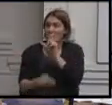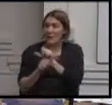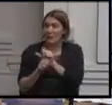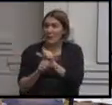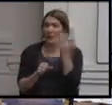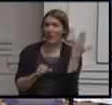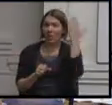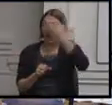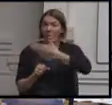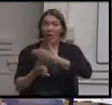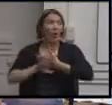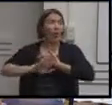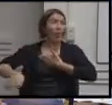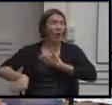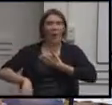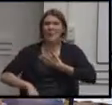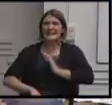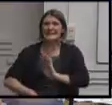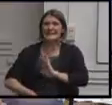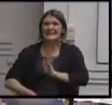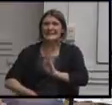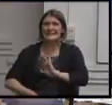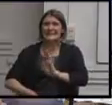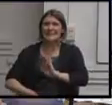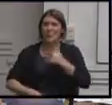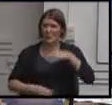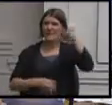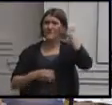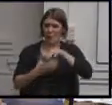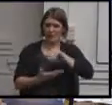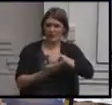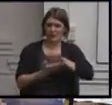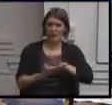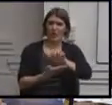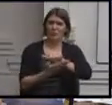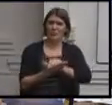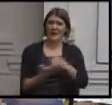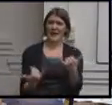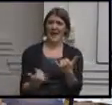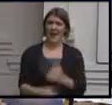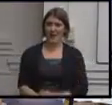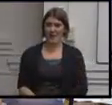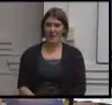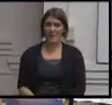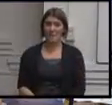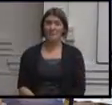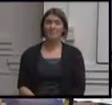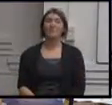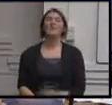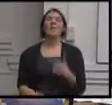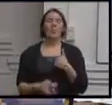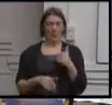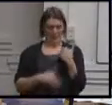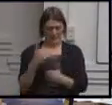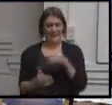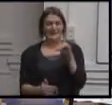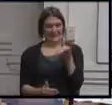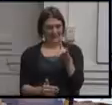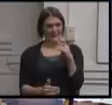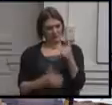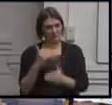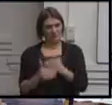had been passed over, we voted to put it on the agenda, and we ultimately acted on